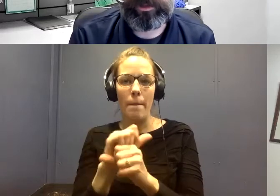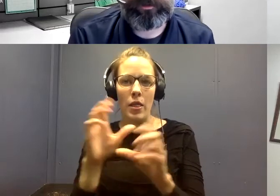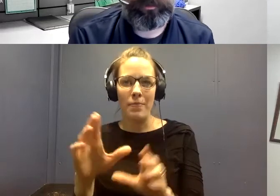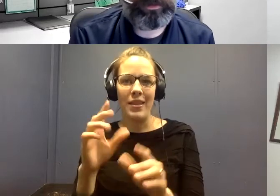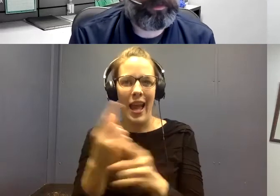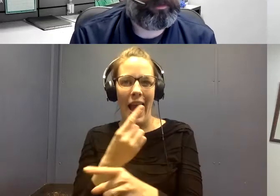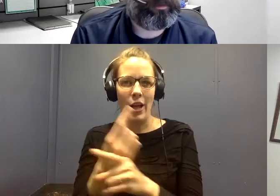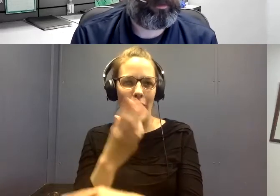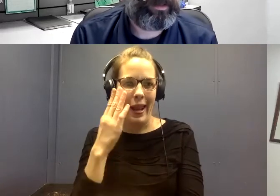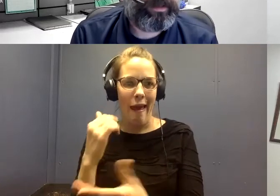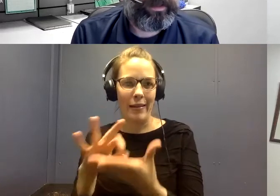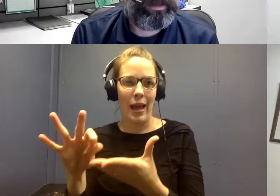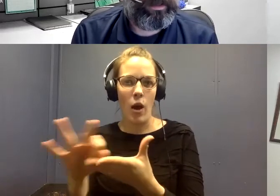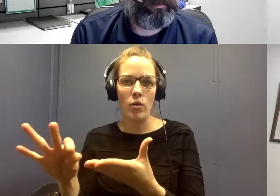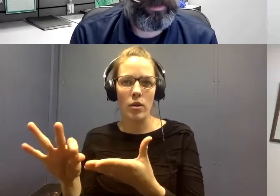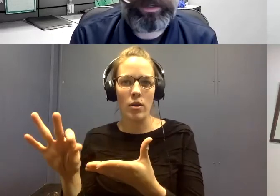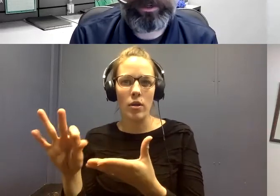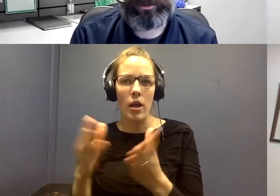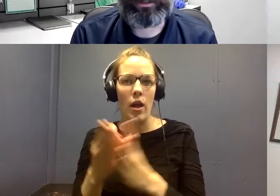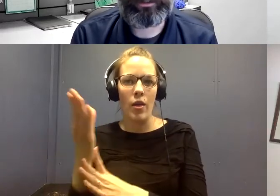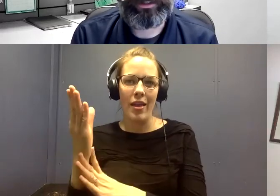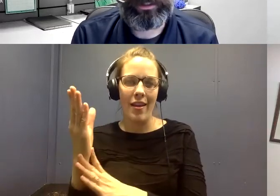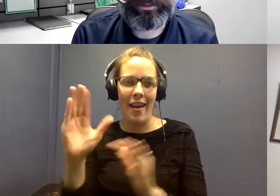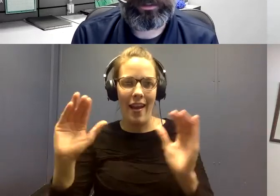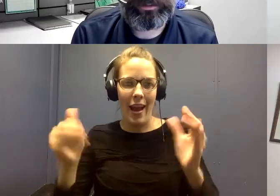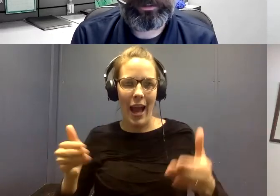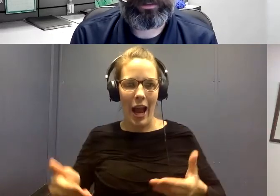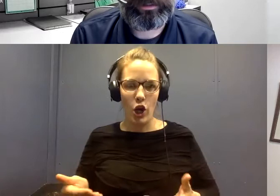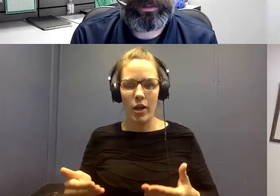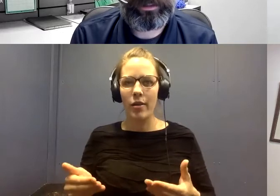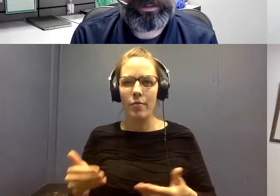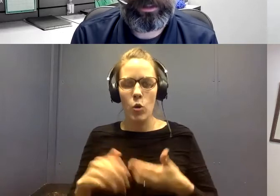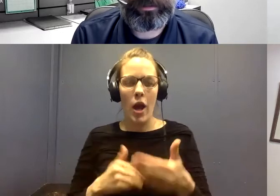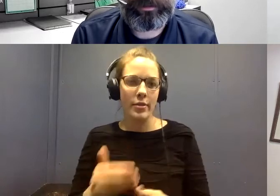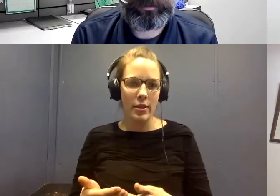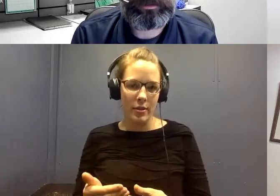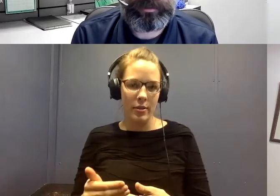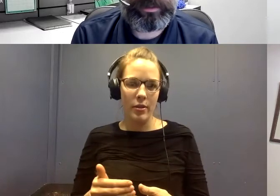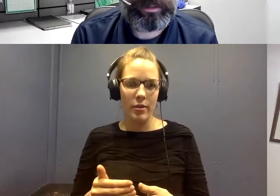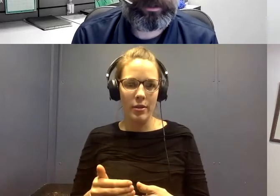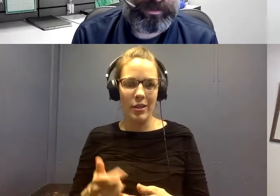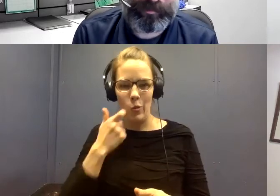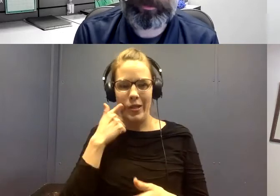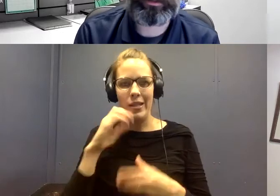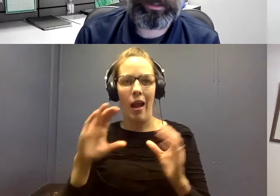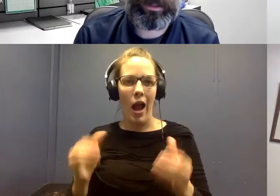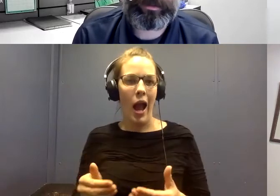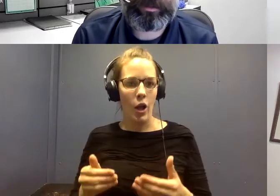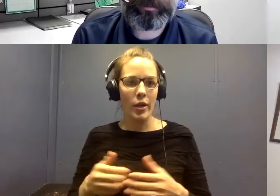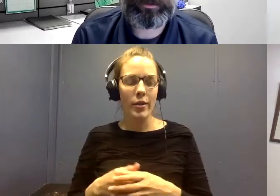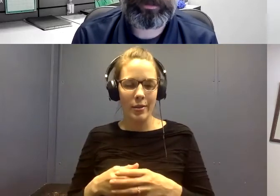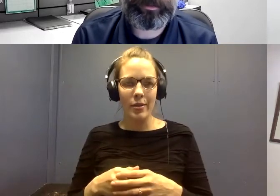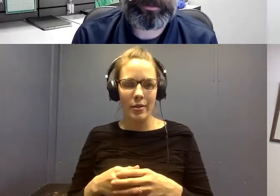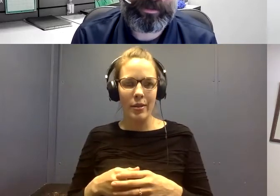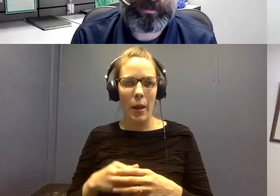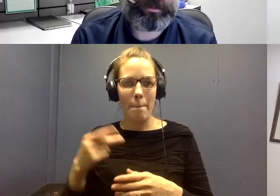head count. So we've just went through a hiring a recent hiring push. As